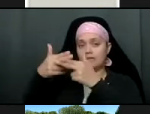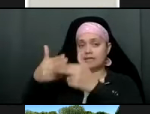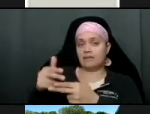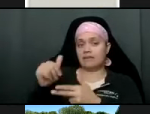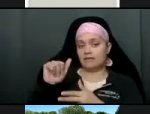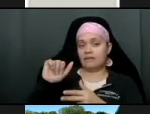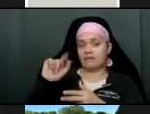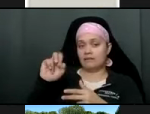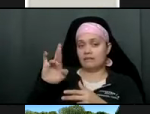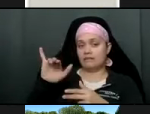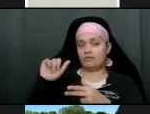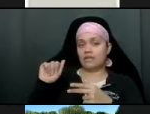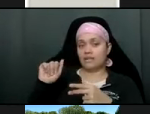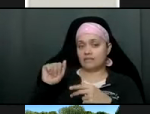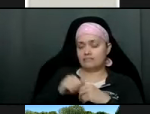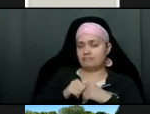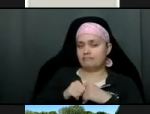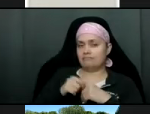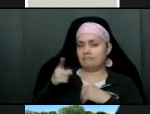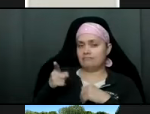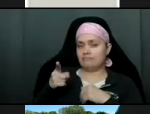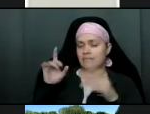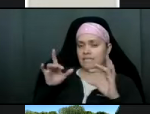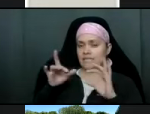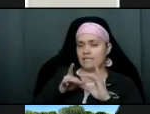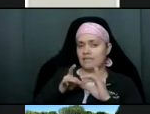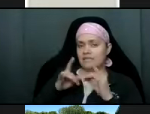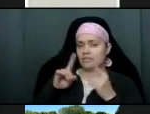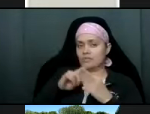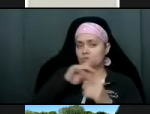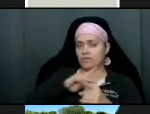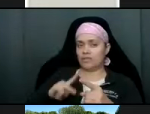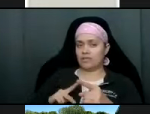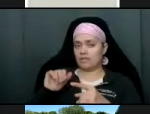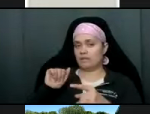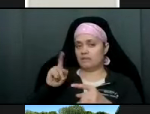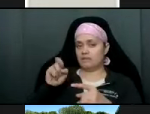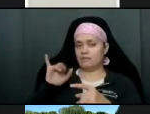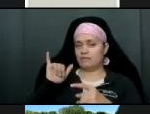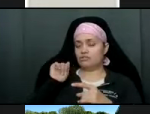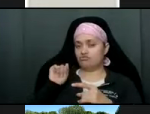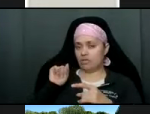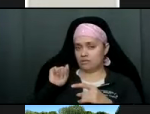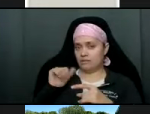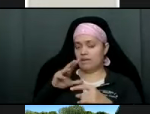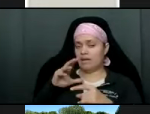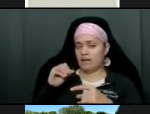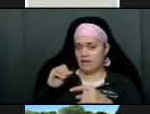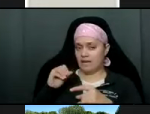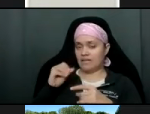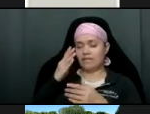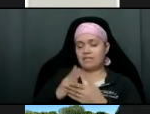Australia. He had a connection to the King of Austria, and in